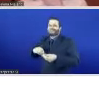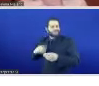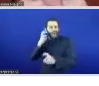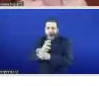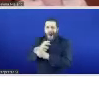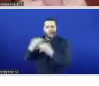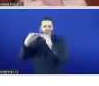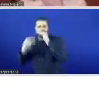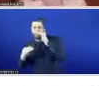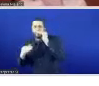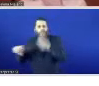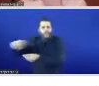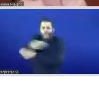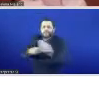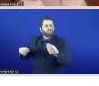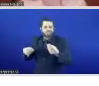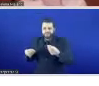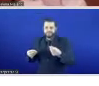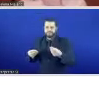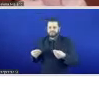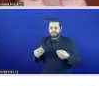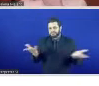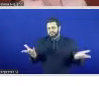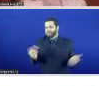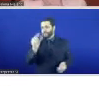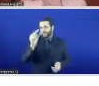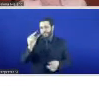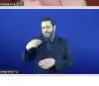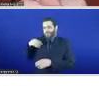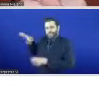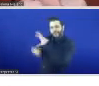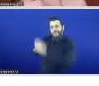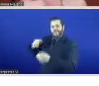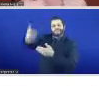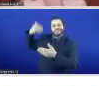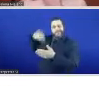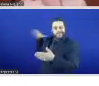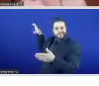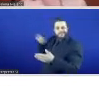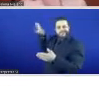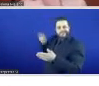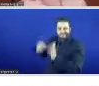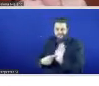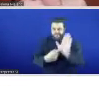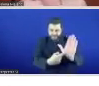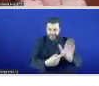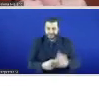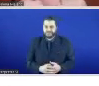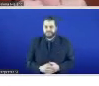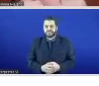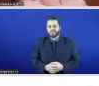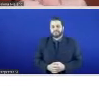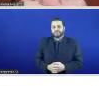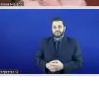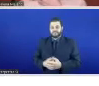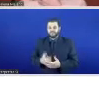the women's human rights defenders. If we would make a firm commitment to defend the women